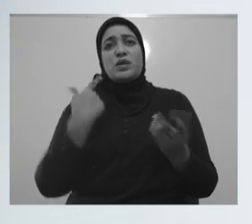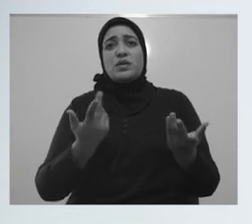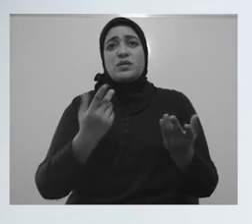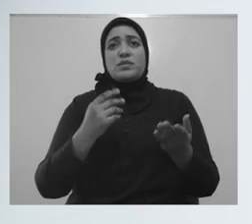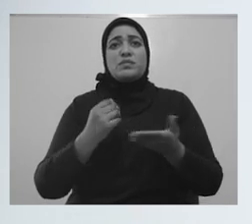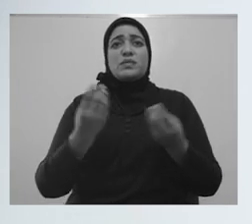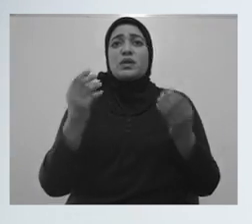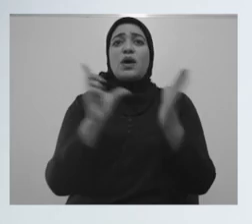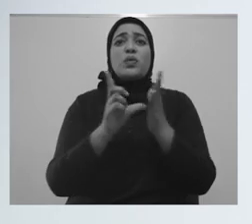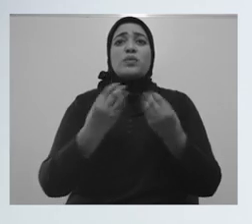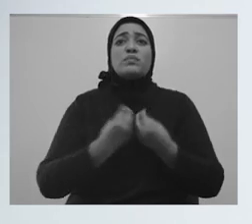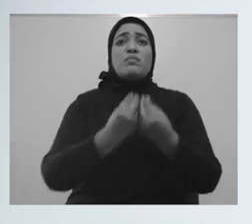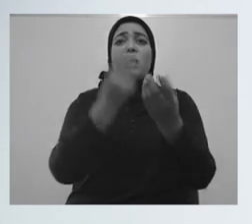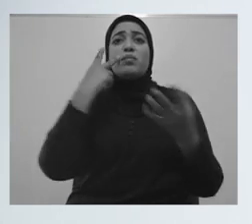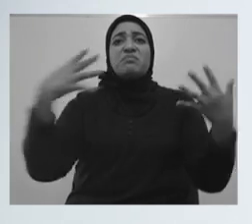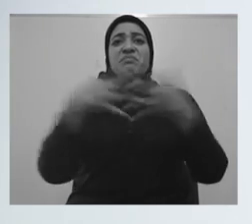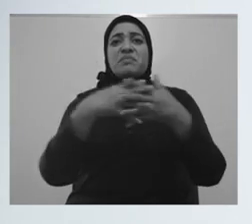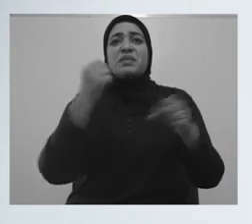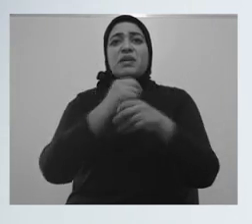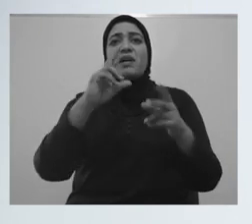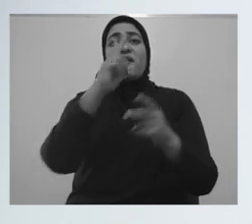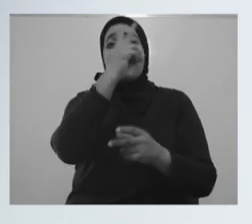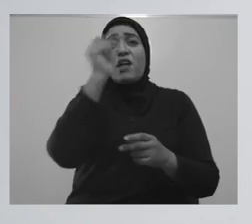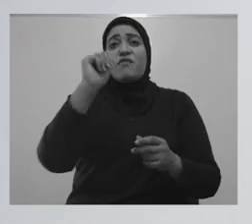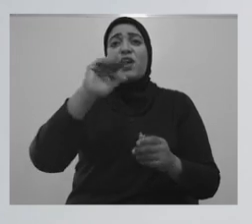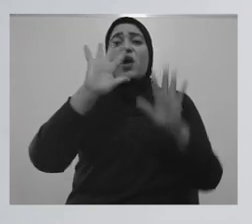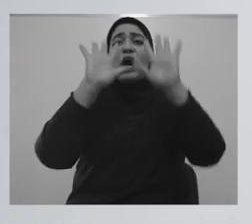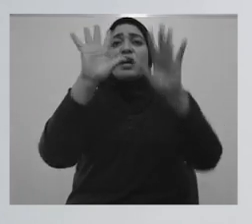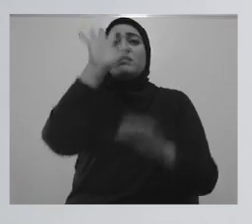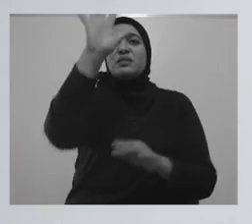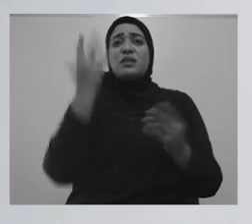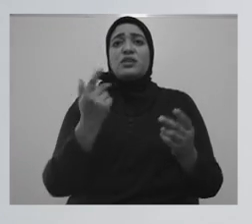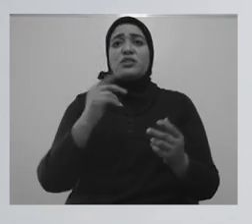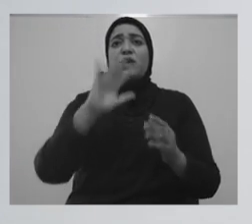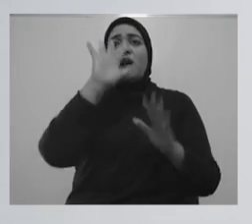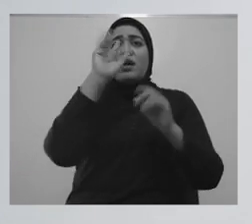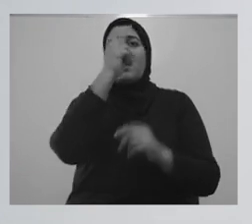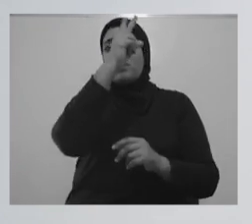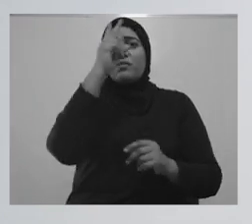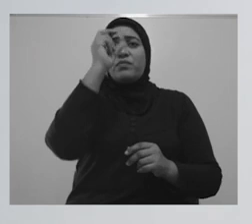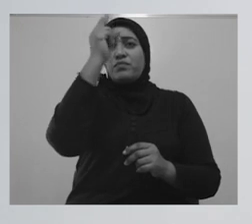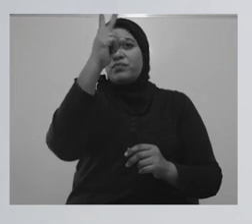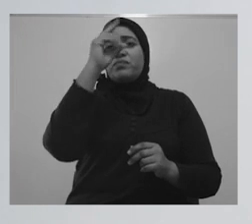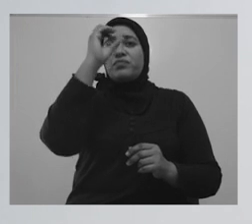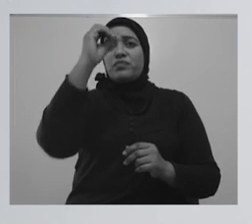with us to do interviews? We did a formation in